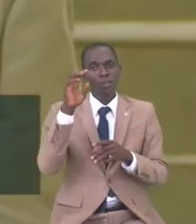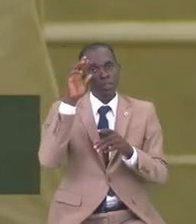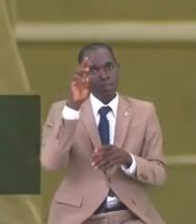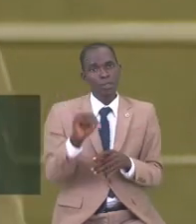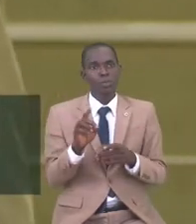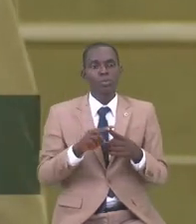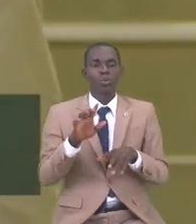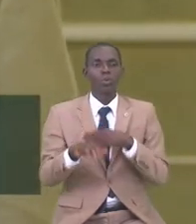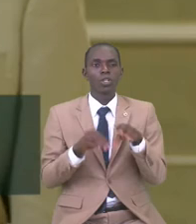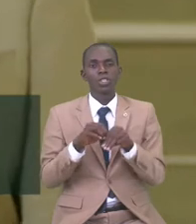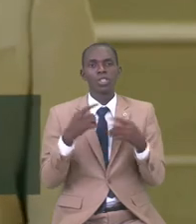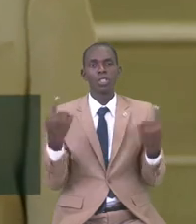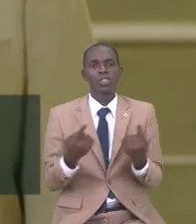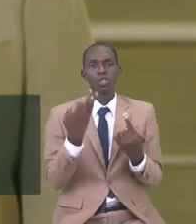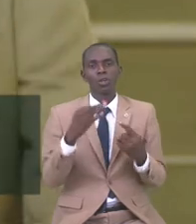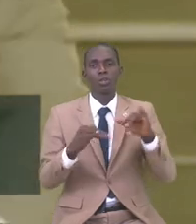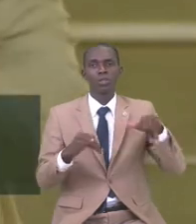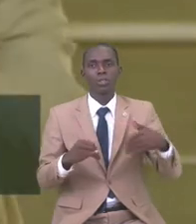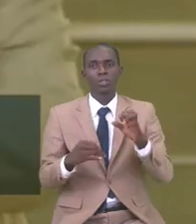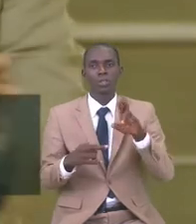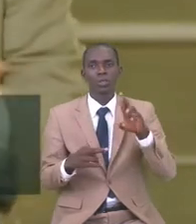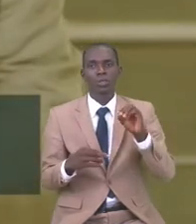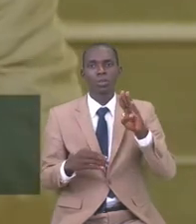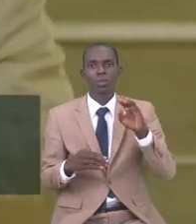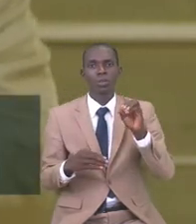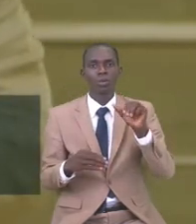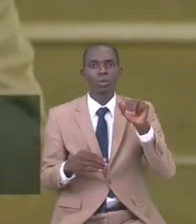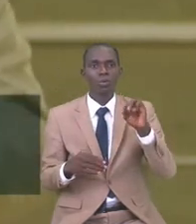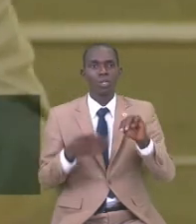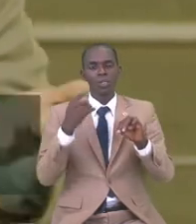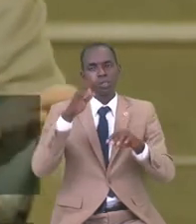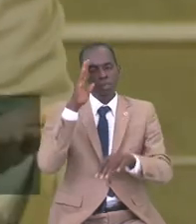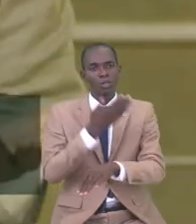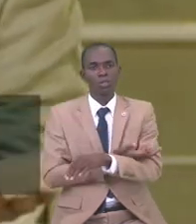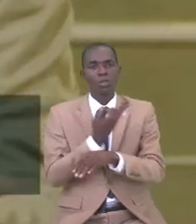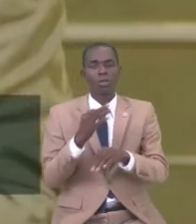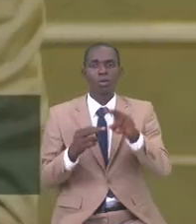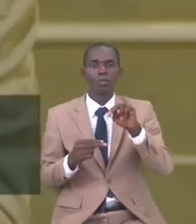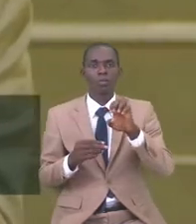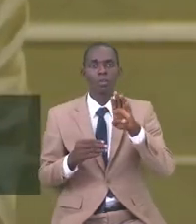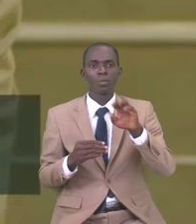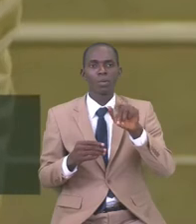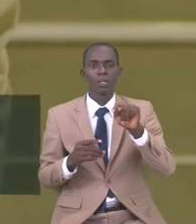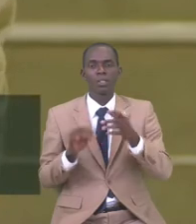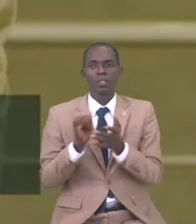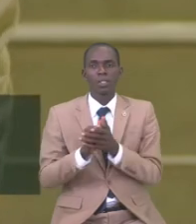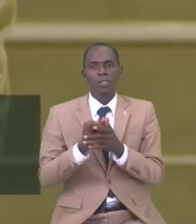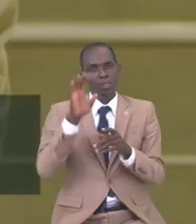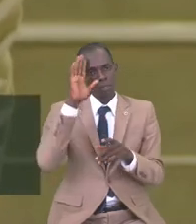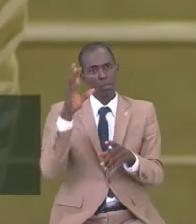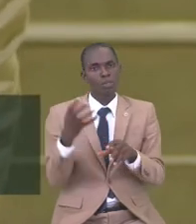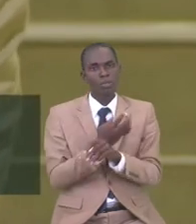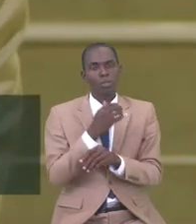to walk in the sins of Jeroboam, the son of Nebat, that he took to wife